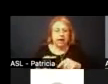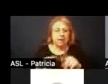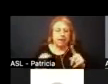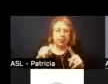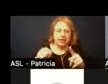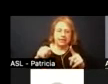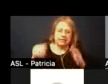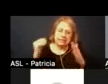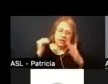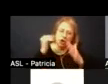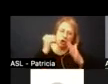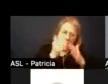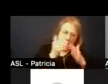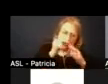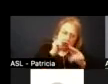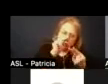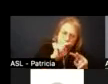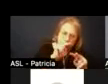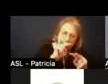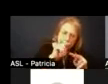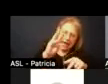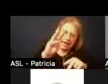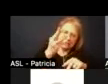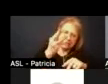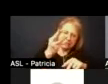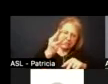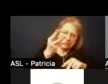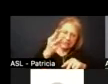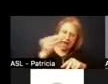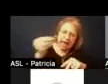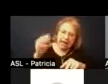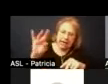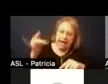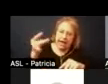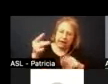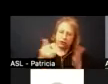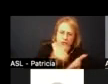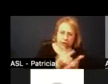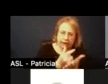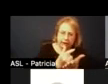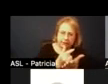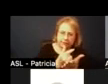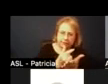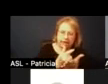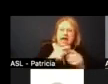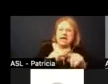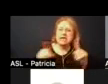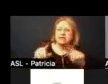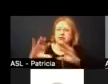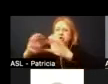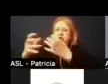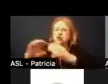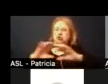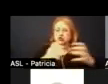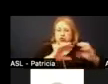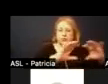look at um sixth and eighth grade in terms of how different um subgroups of students did now again